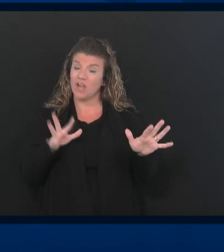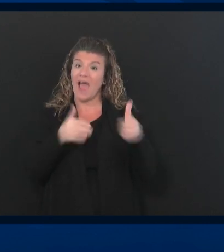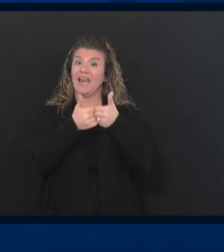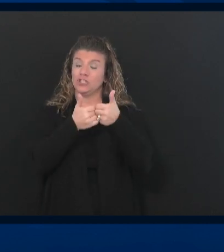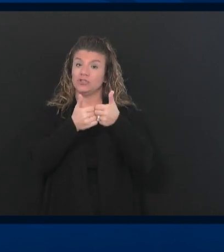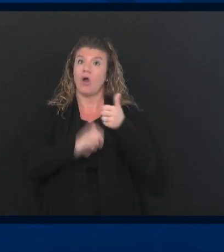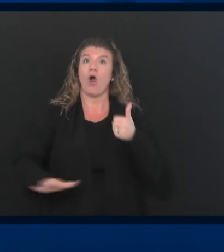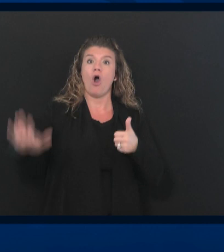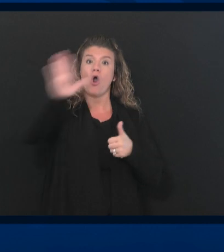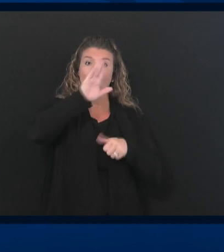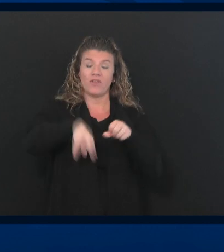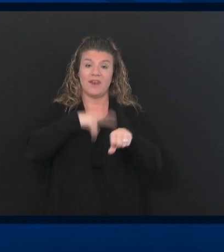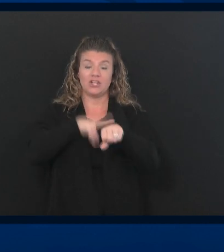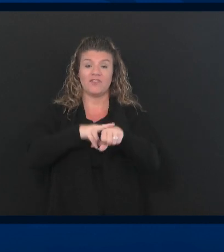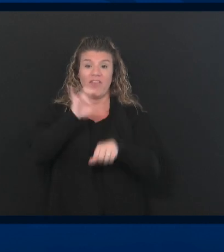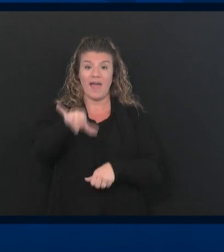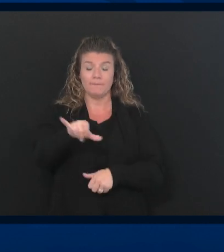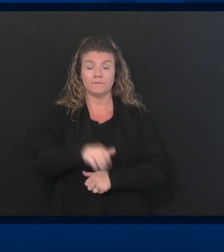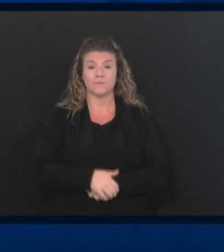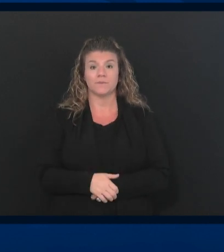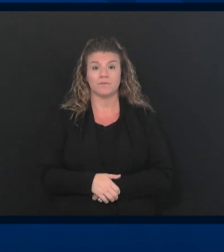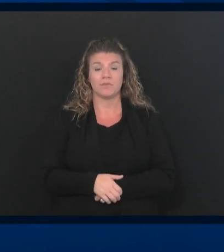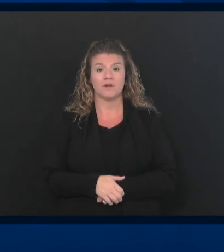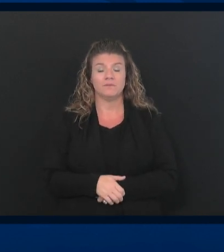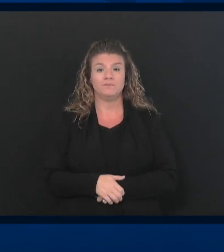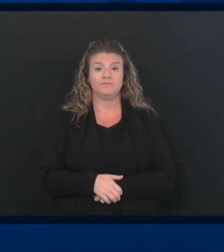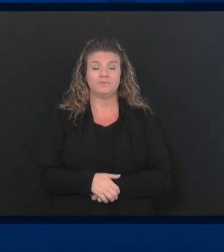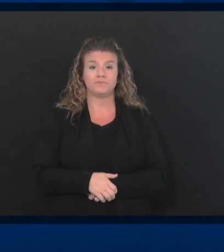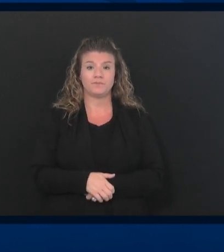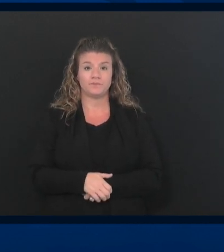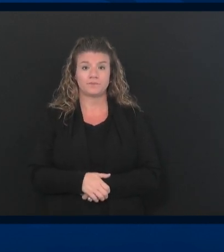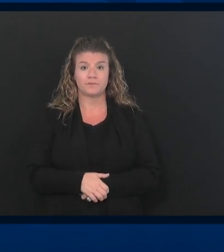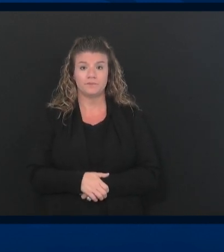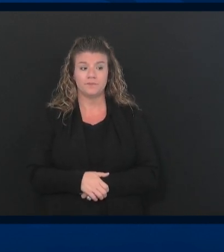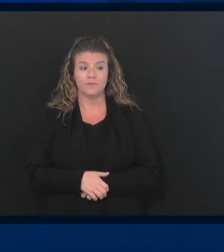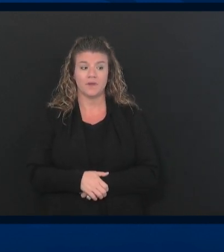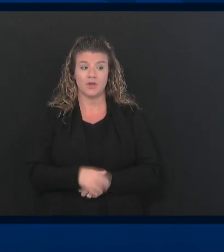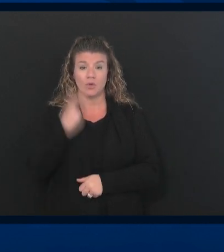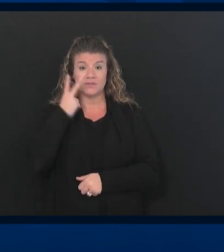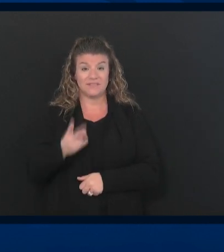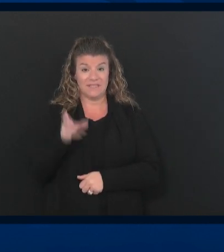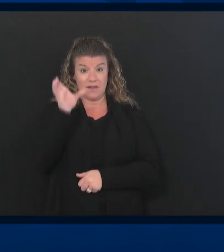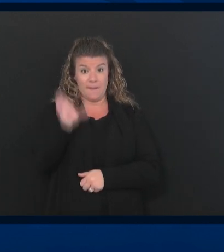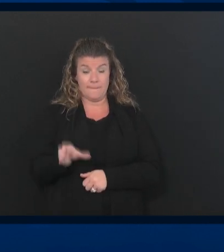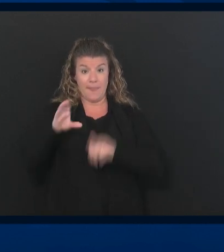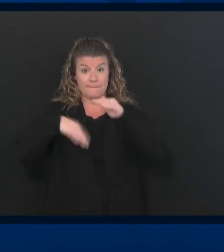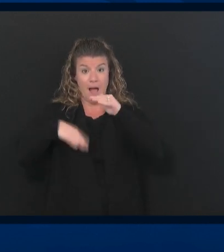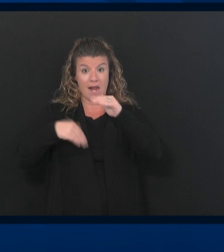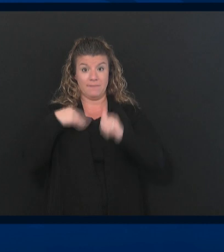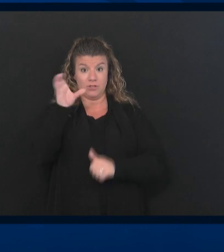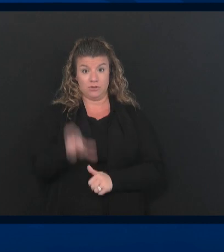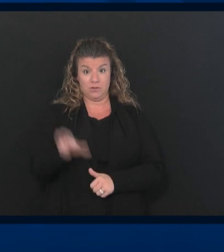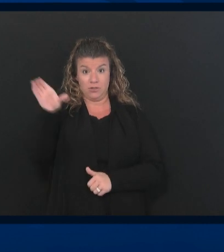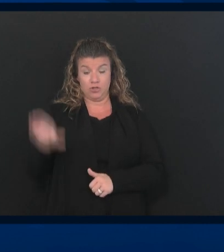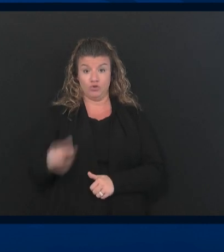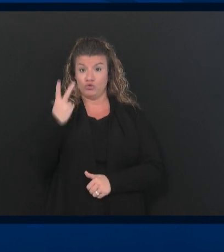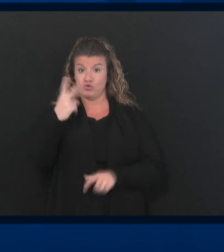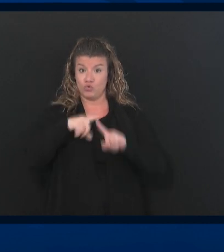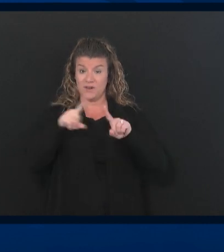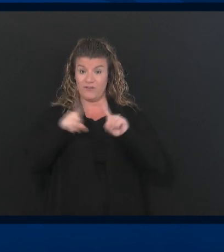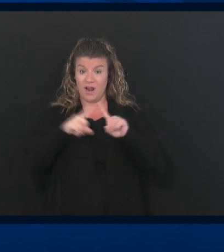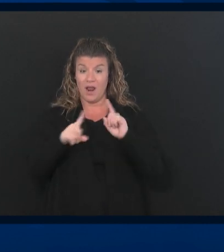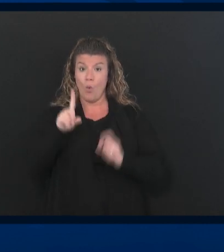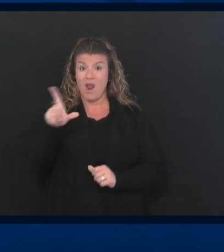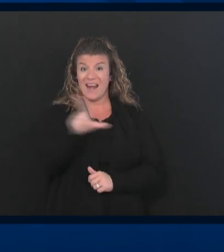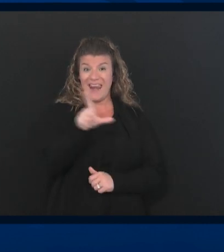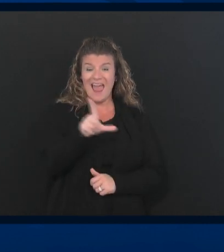with that. The bottom, you see two different charts. The one on the left actually looks at